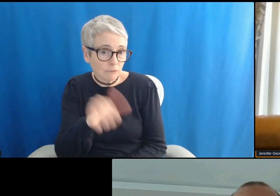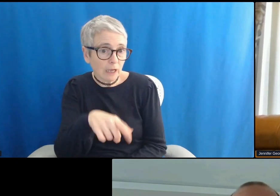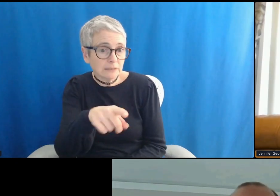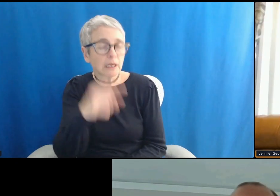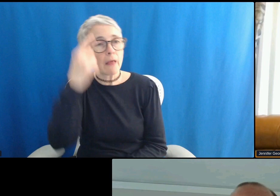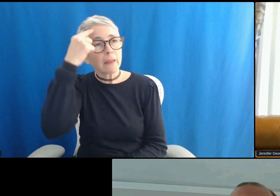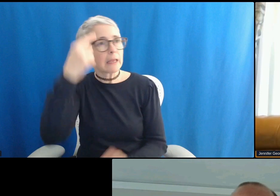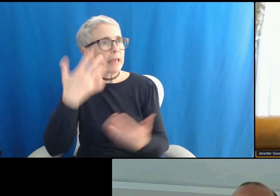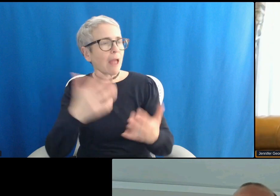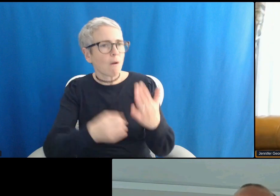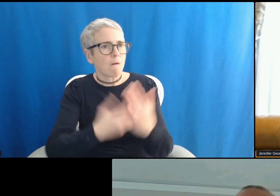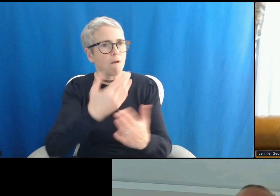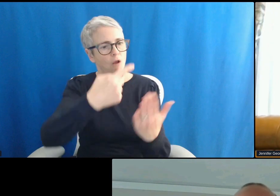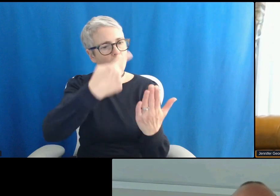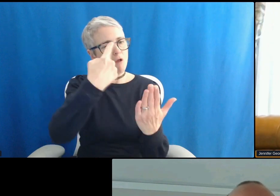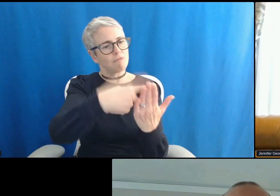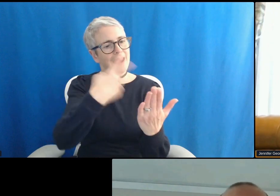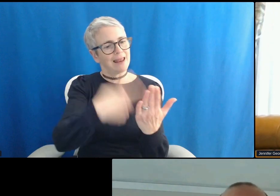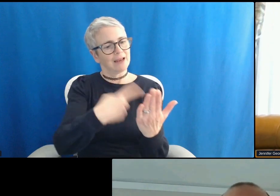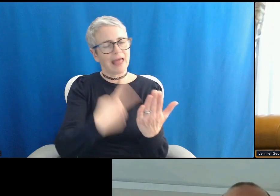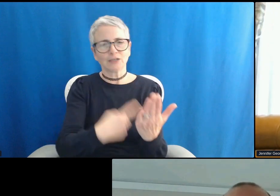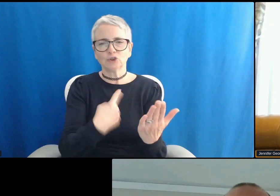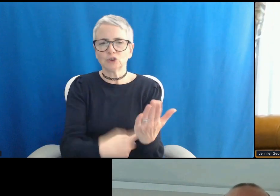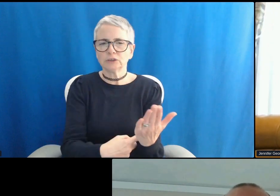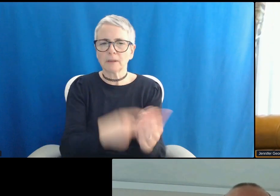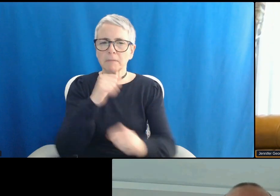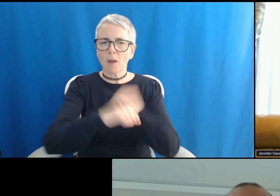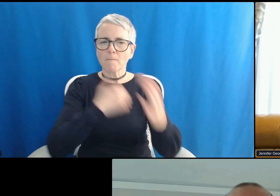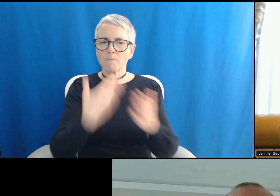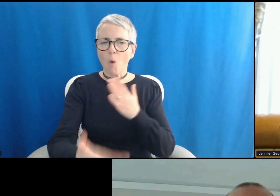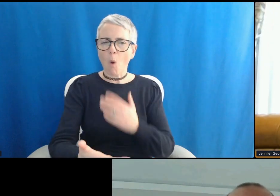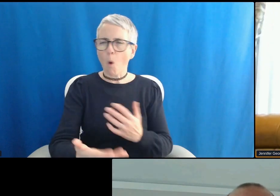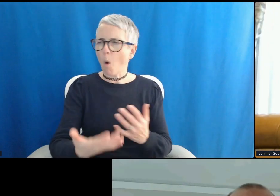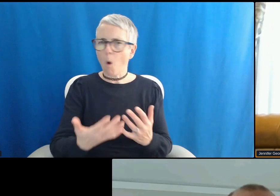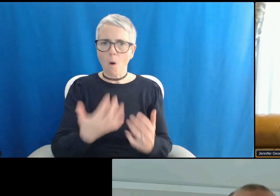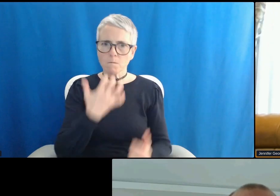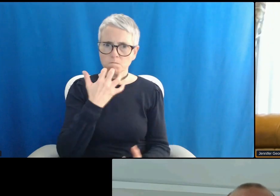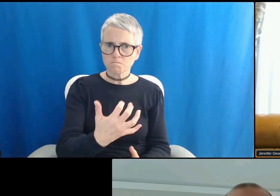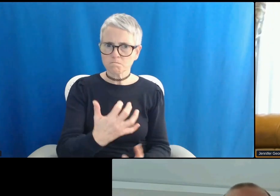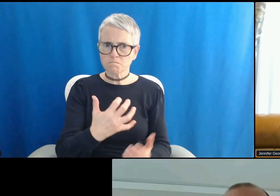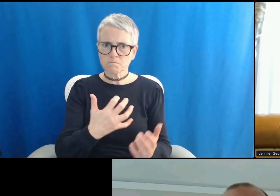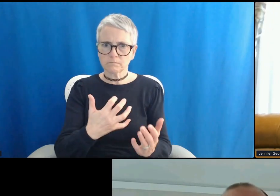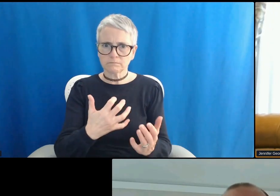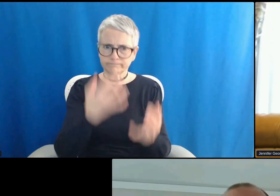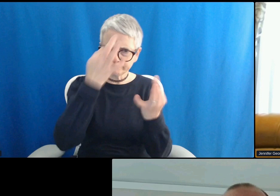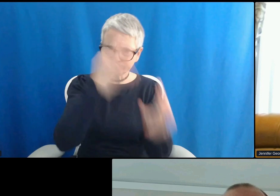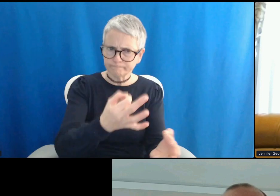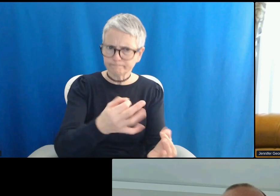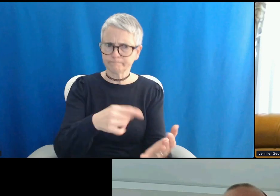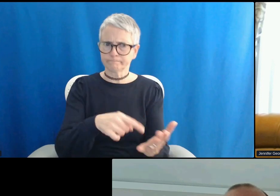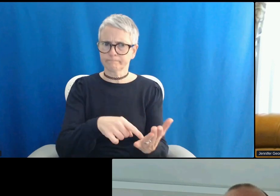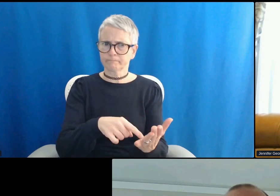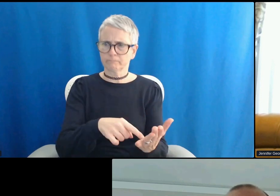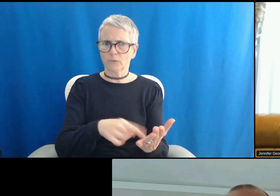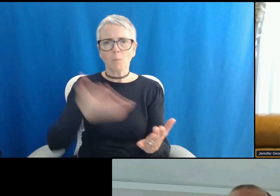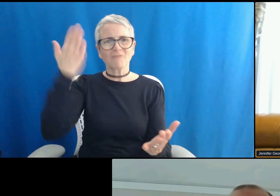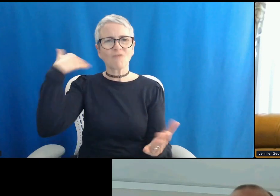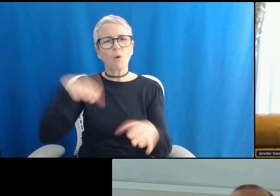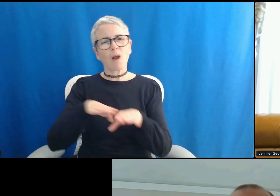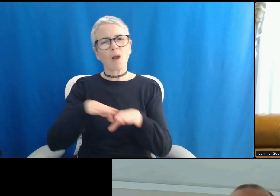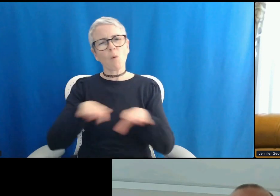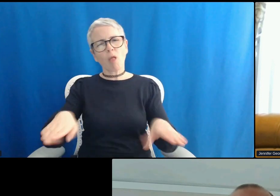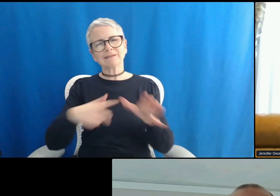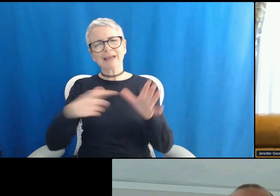more toothy, if that's a term, than the previous kind of the equality. I know the Equalities Act wasn't